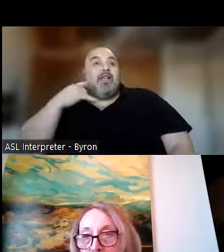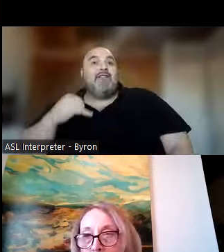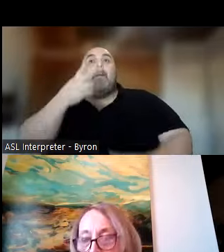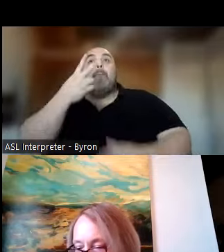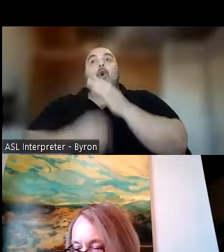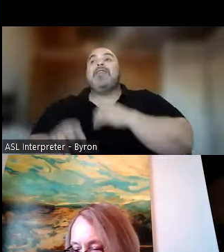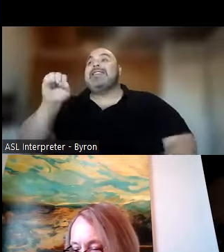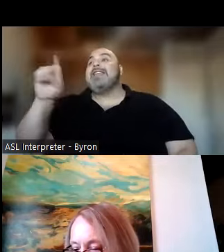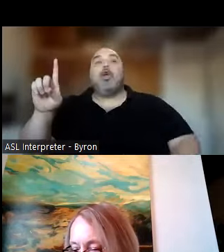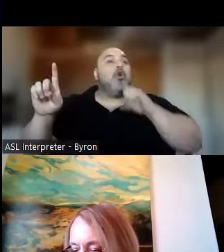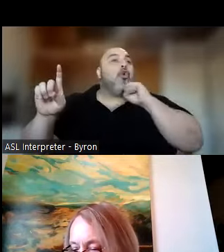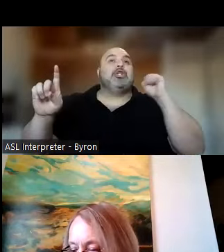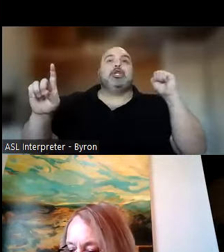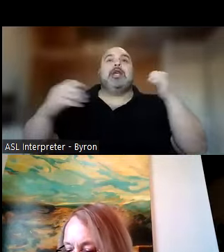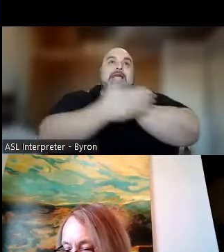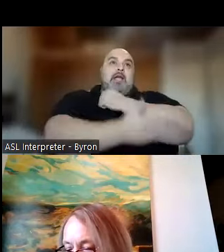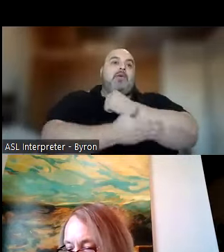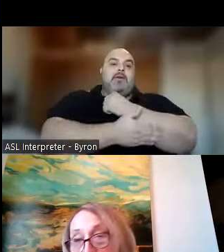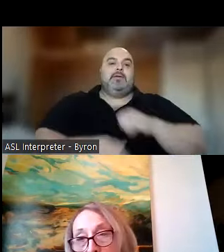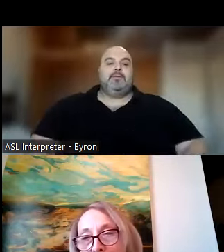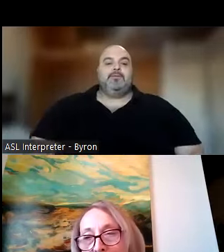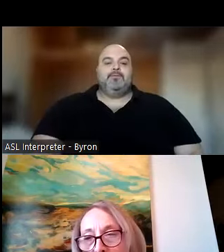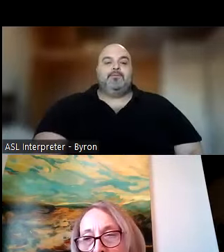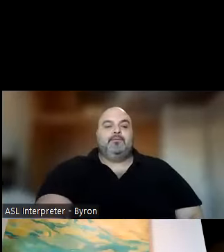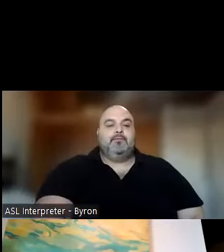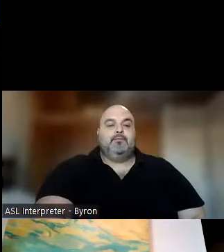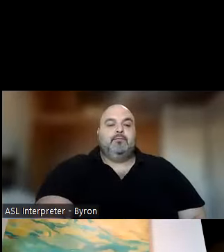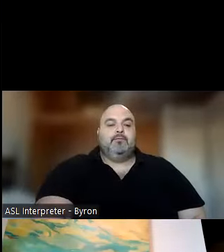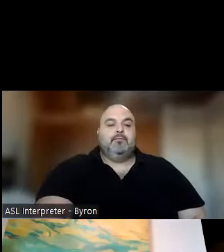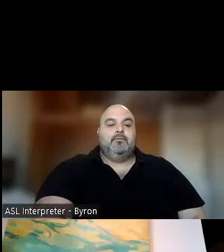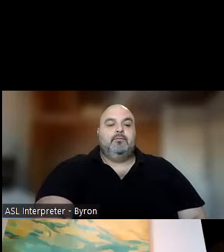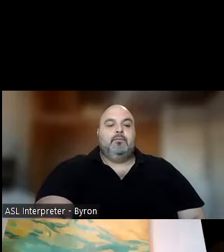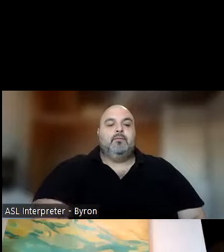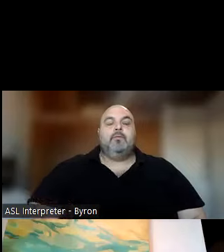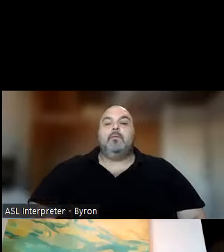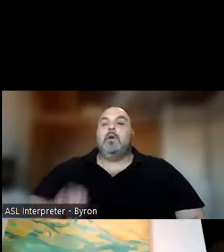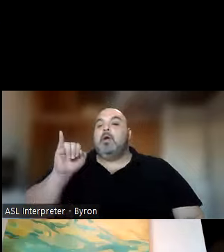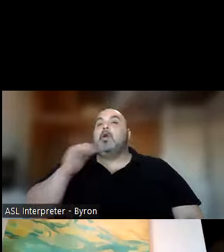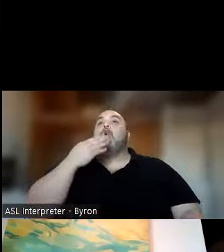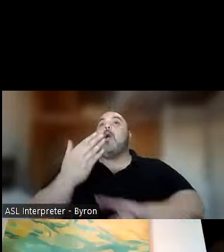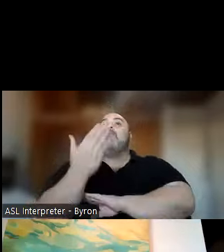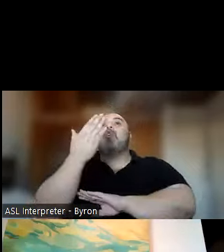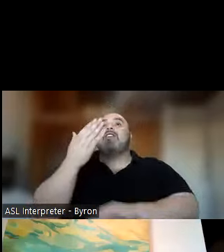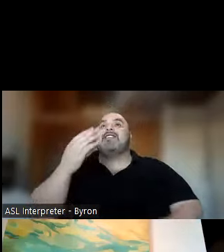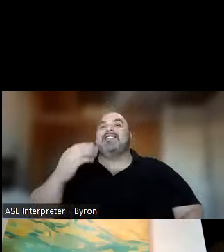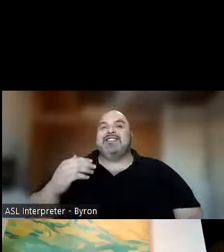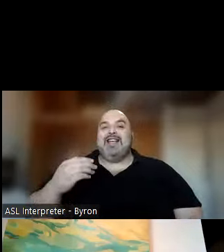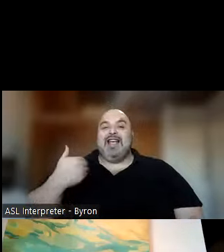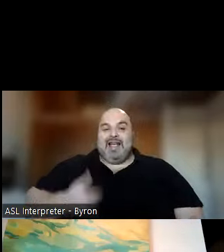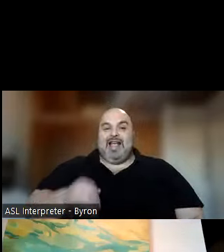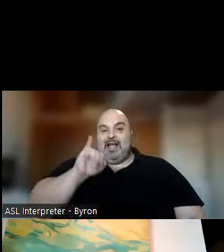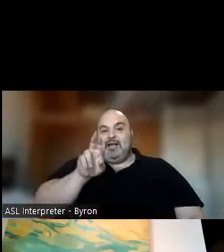and Orange County. Perfect. Julie Solier. Morning, everybody. Julie